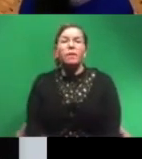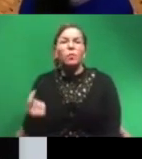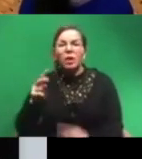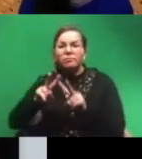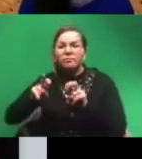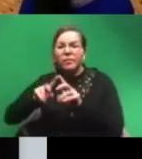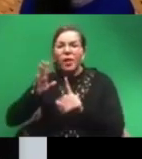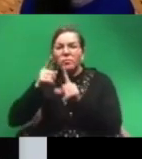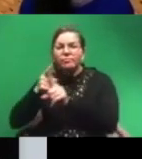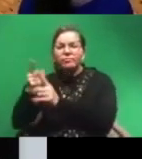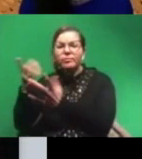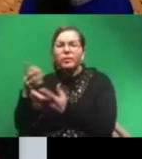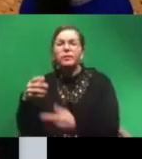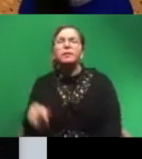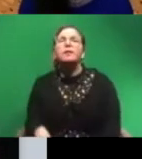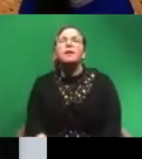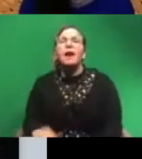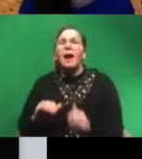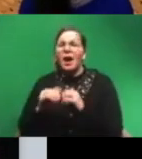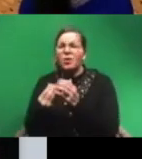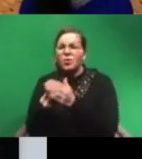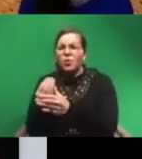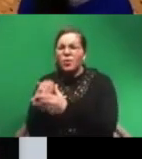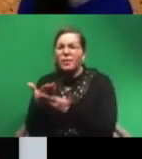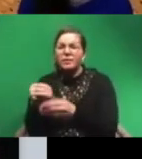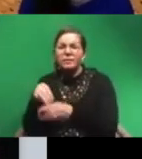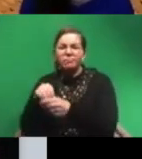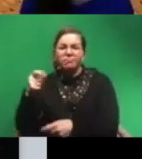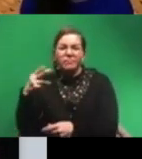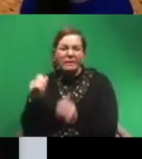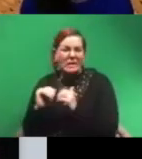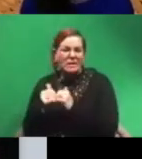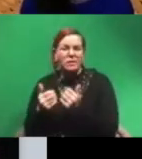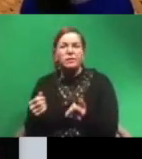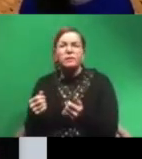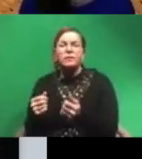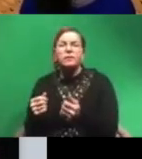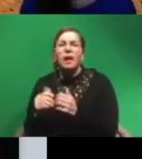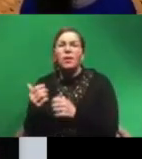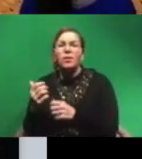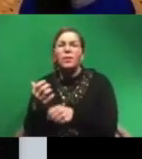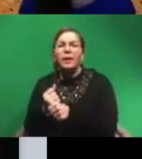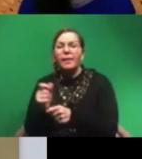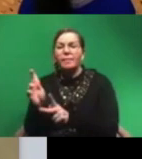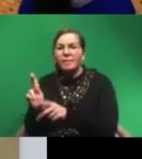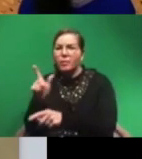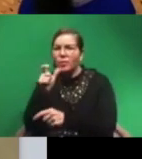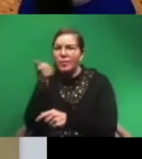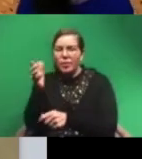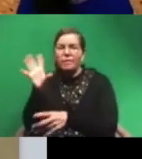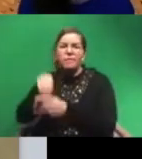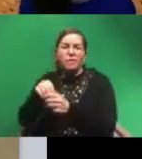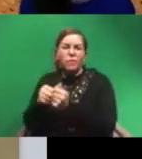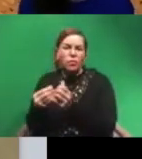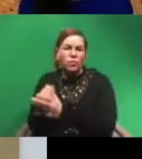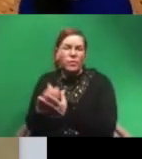missions was how do we grow things in space, or how do we get the crew involved with growing?